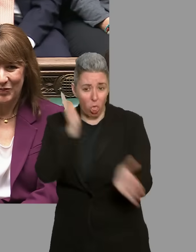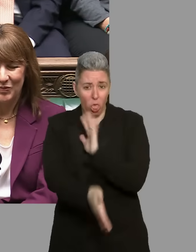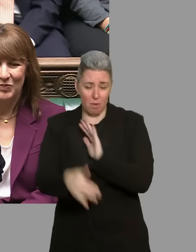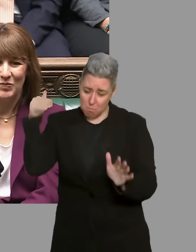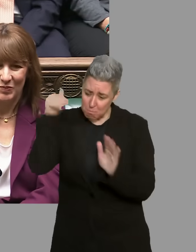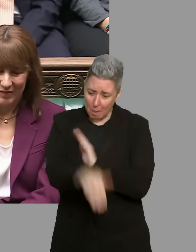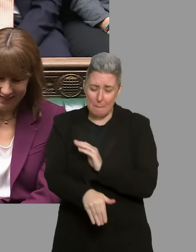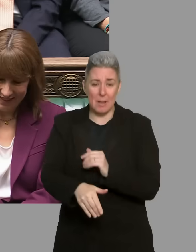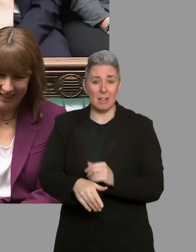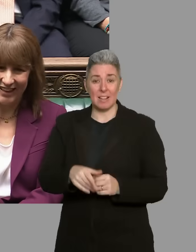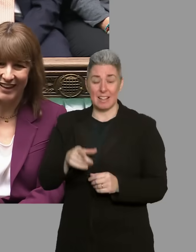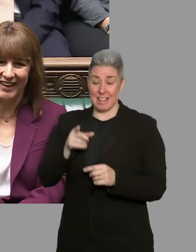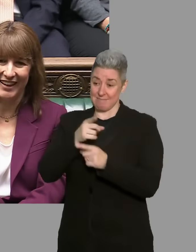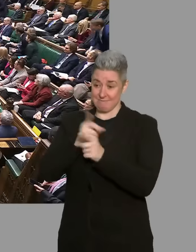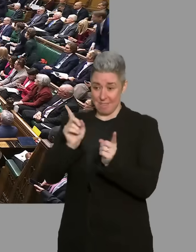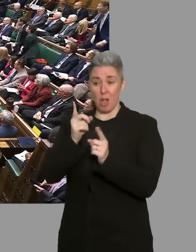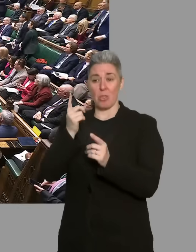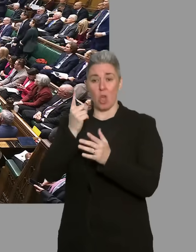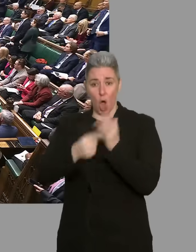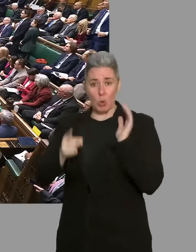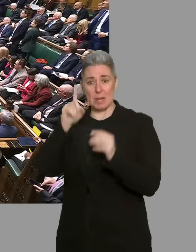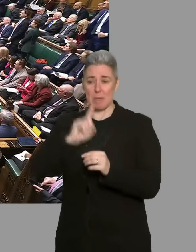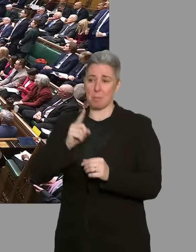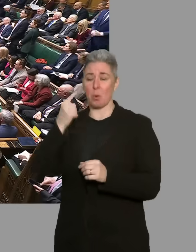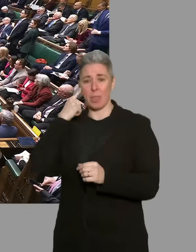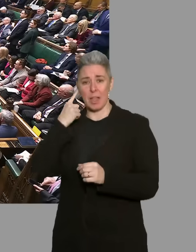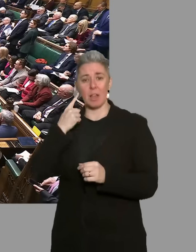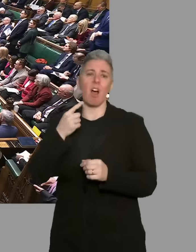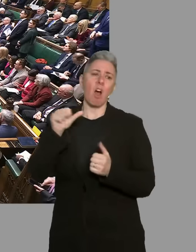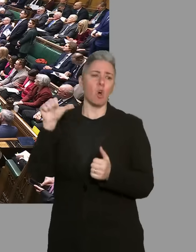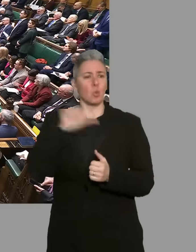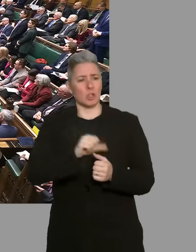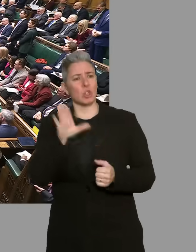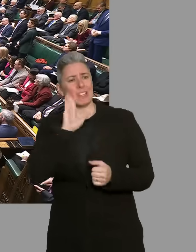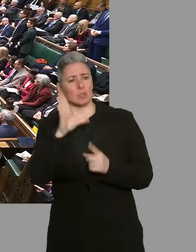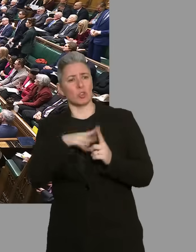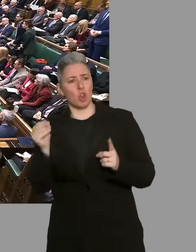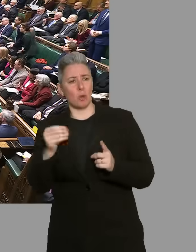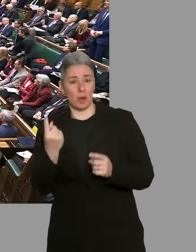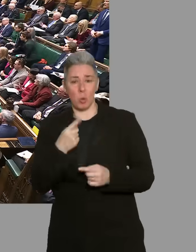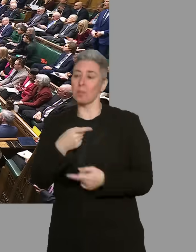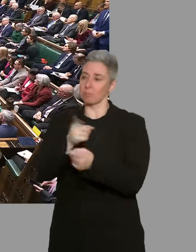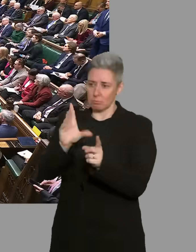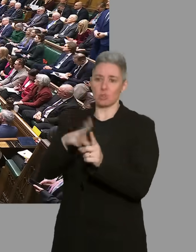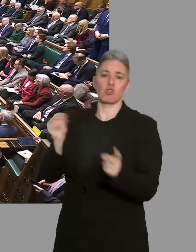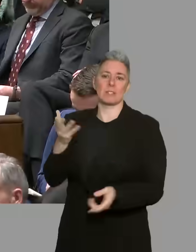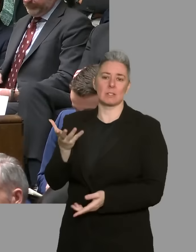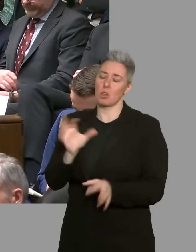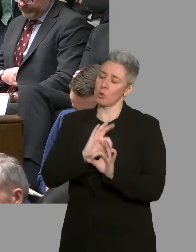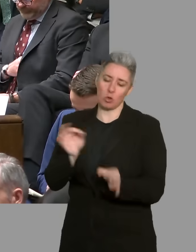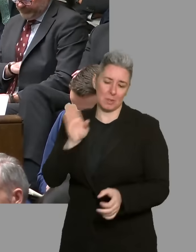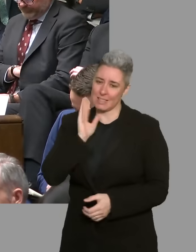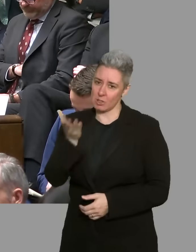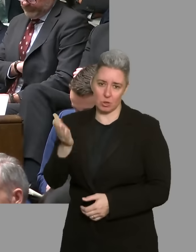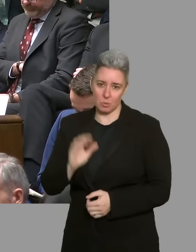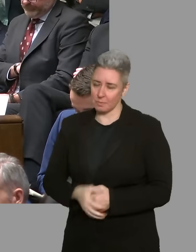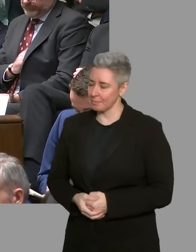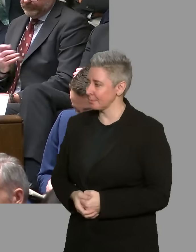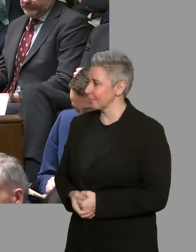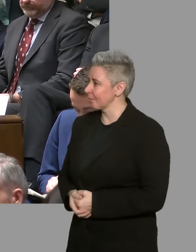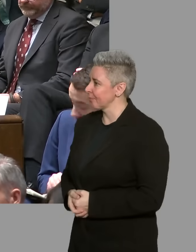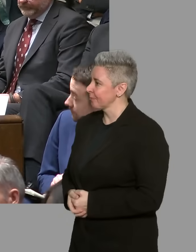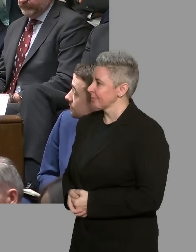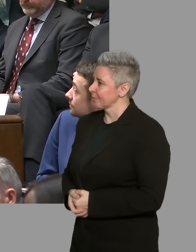them. Nobody is. John Baxter. Thank you, Mr. Speaker. Adrian Howe was a successful